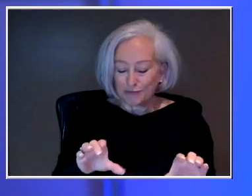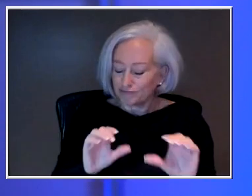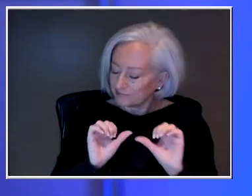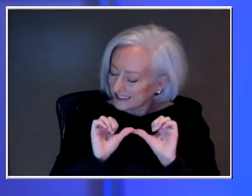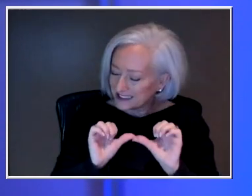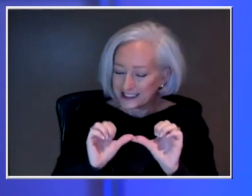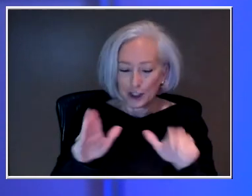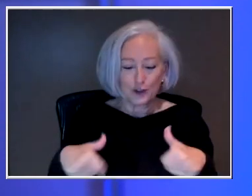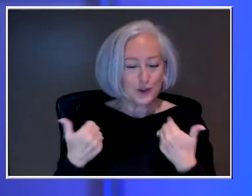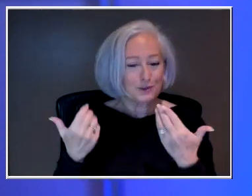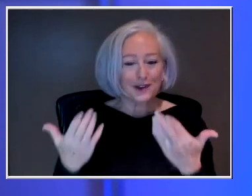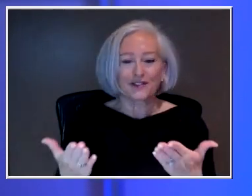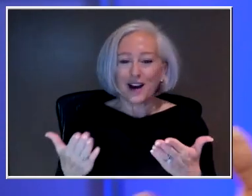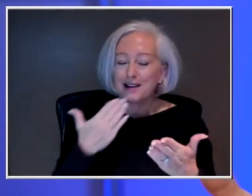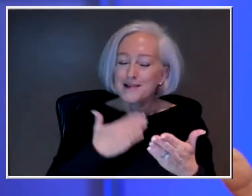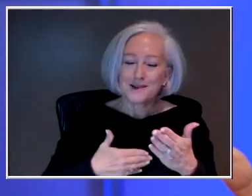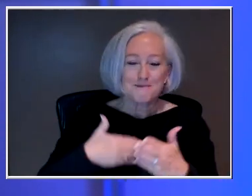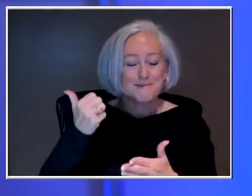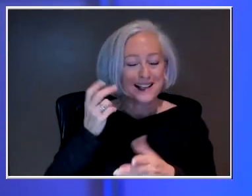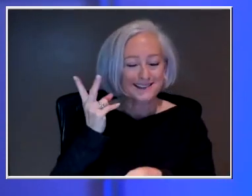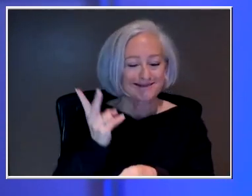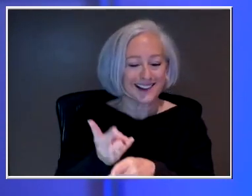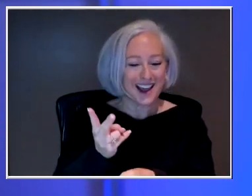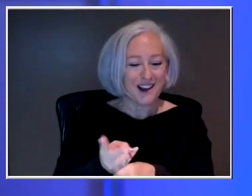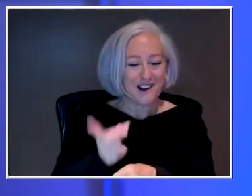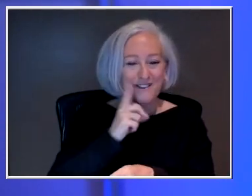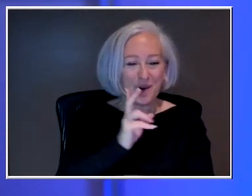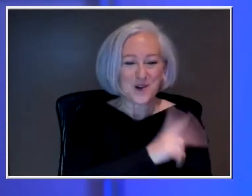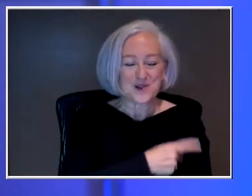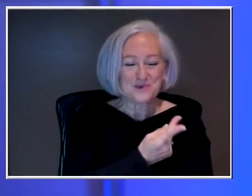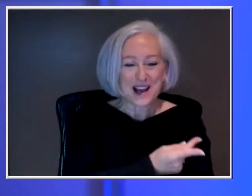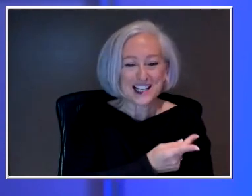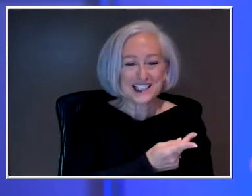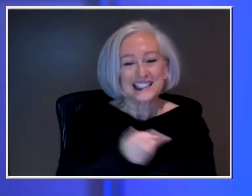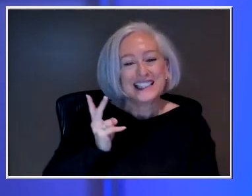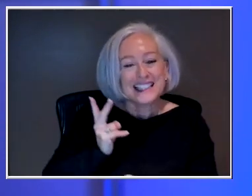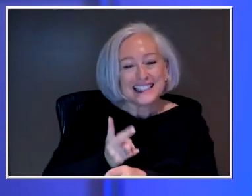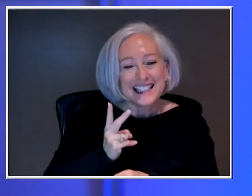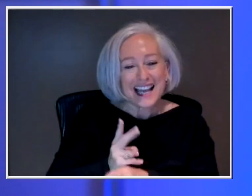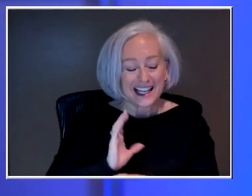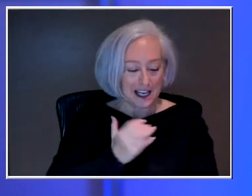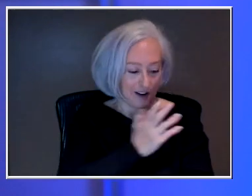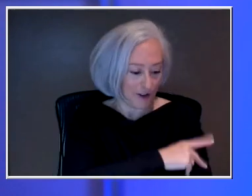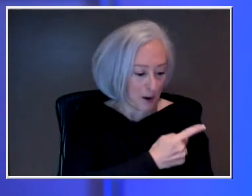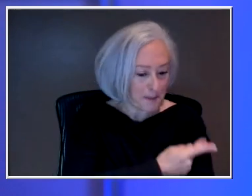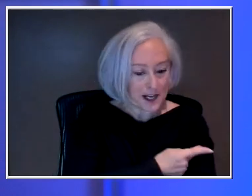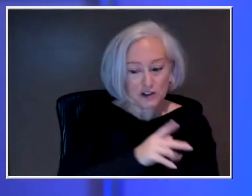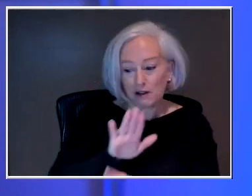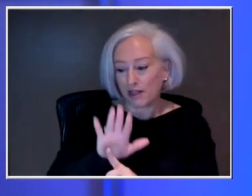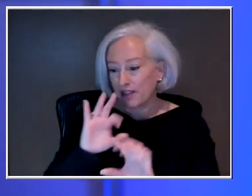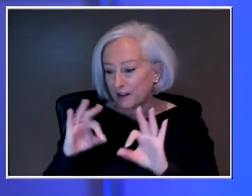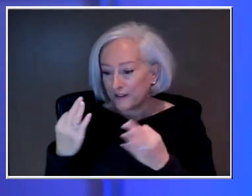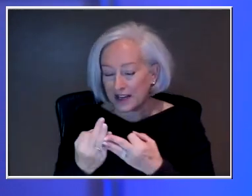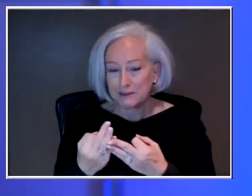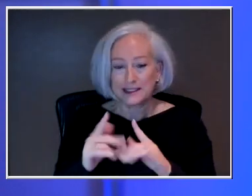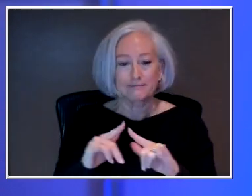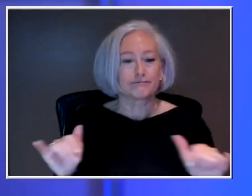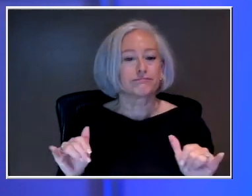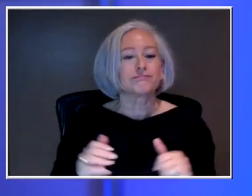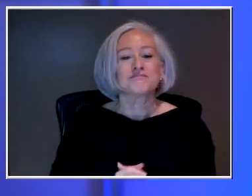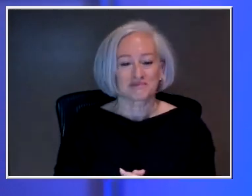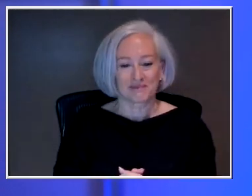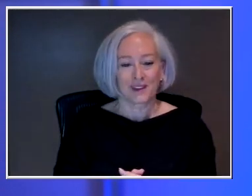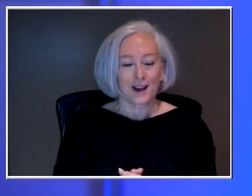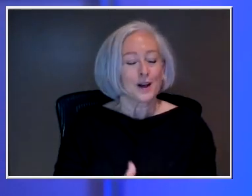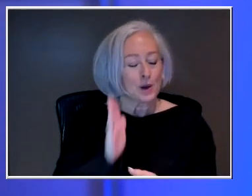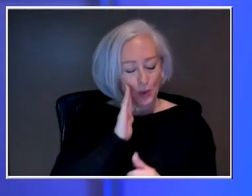absolute very best care for our patients and take care of our patients, take care of their families. We're going to continue to do that. I think there will be